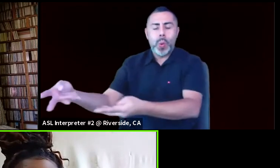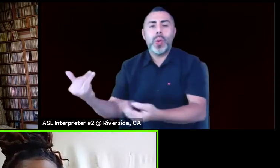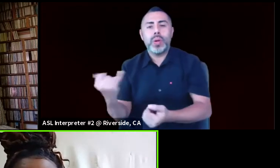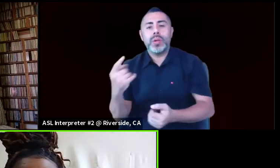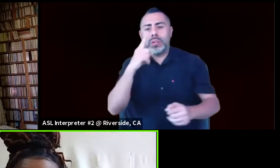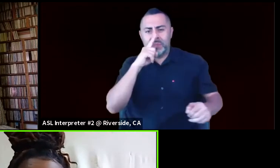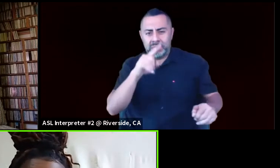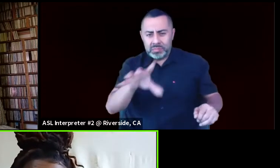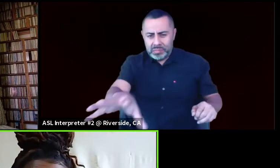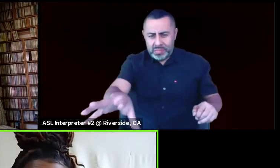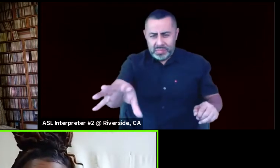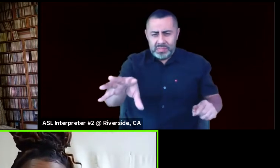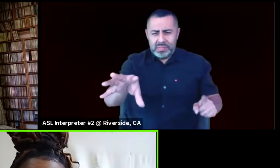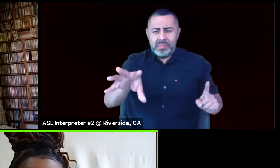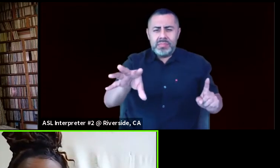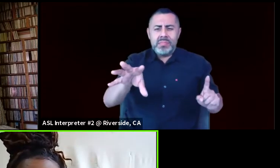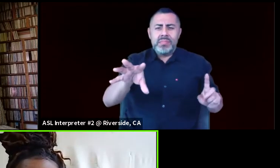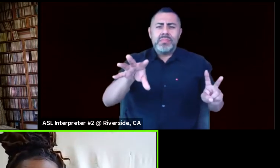1, 2, 3, 4, 5. Hold.